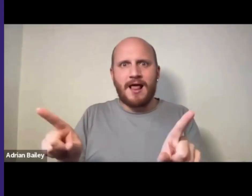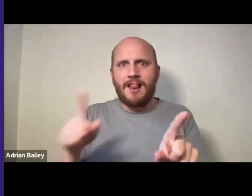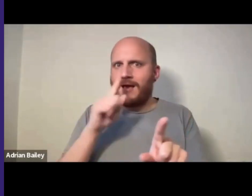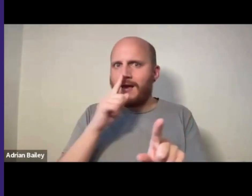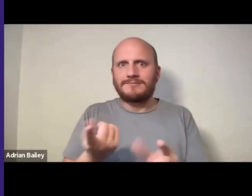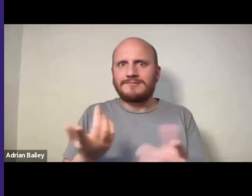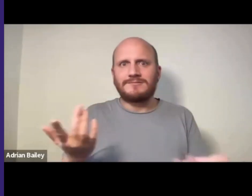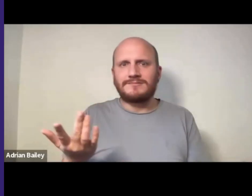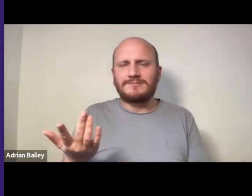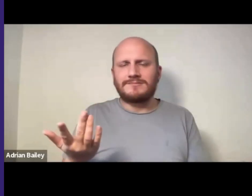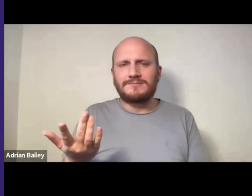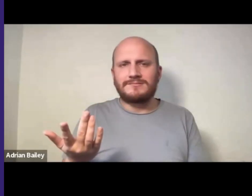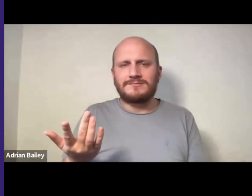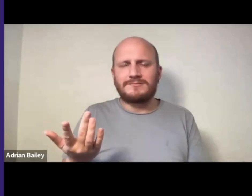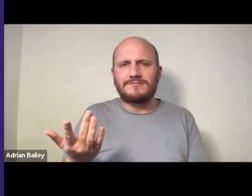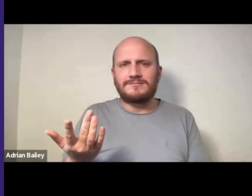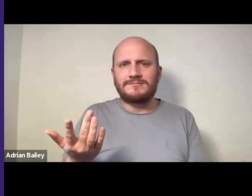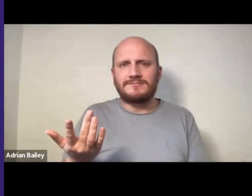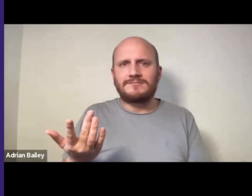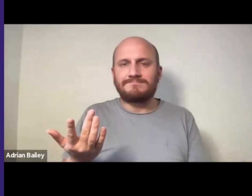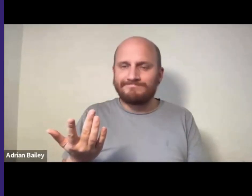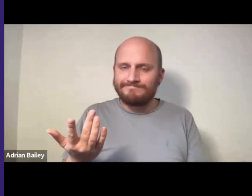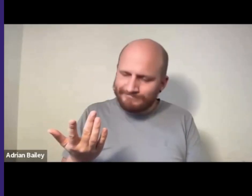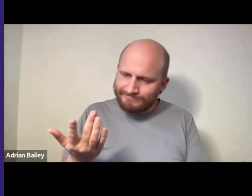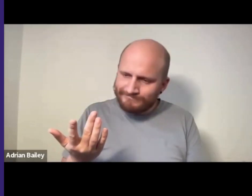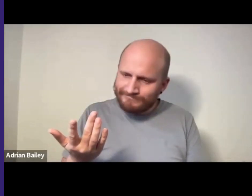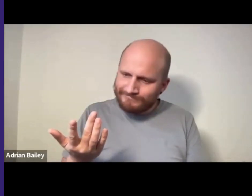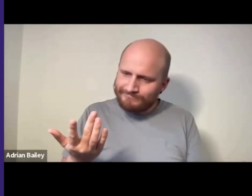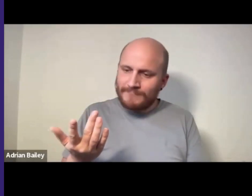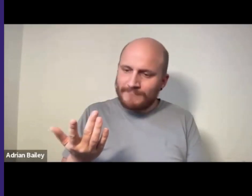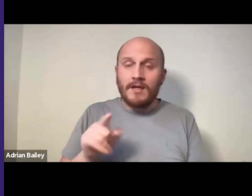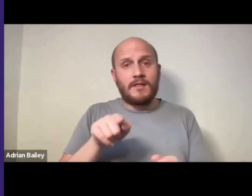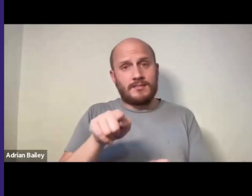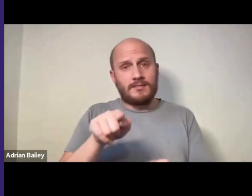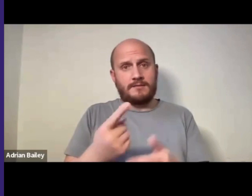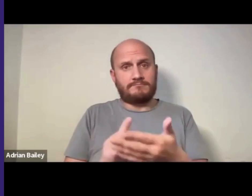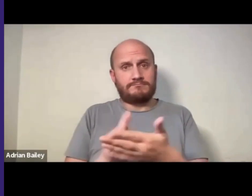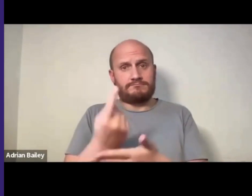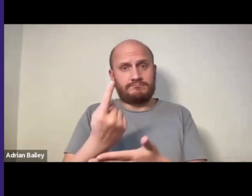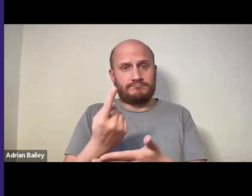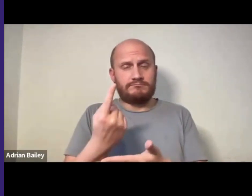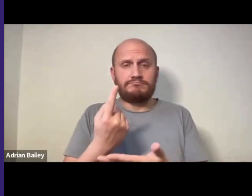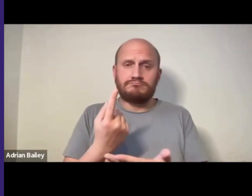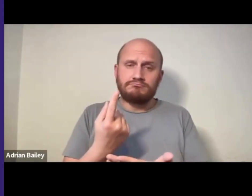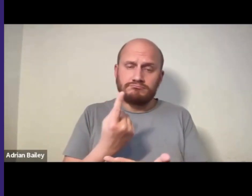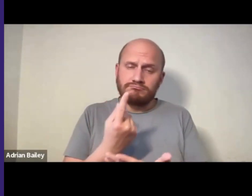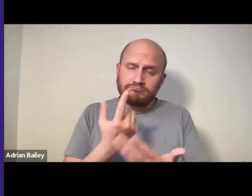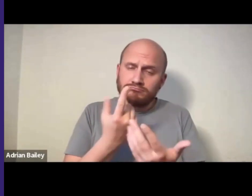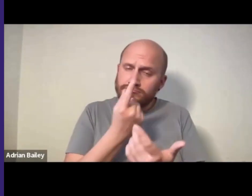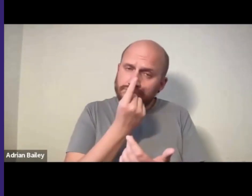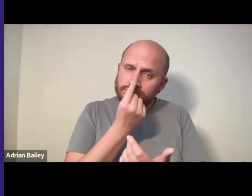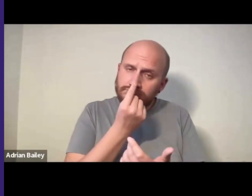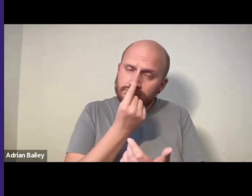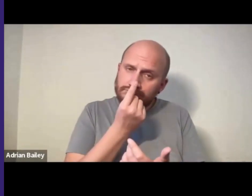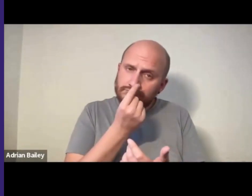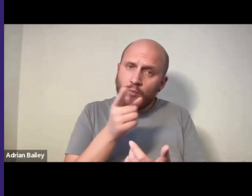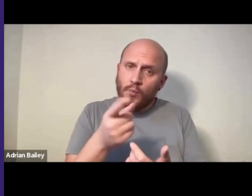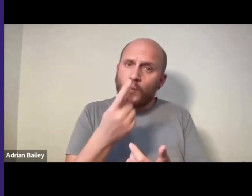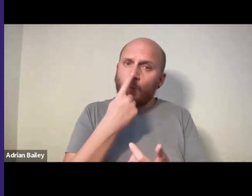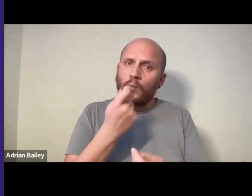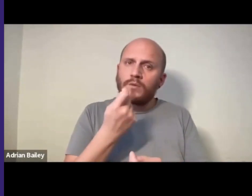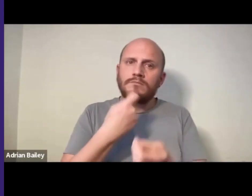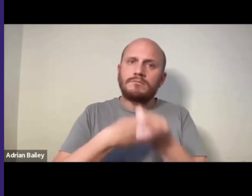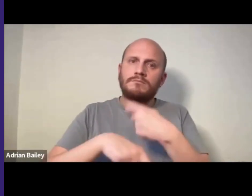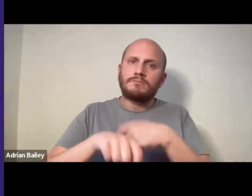out. I think in that situation, there's some really interesting stuff about maybe turning it more into a sort